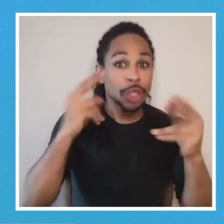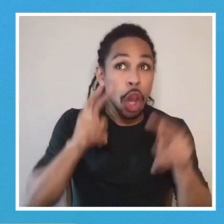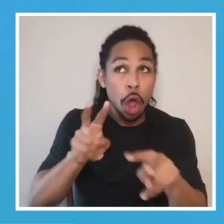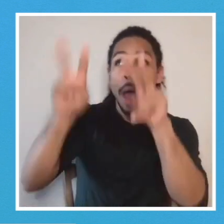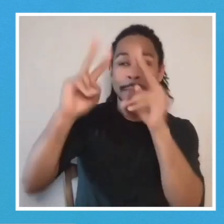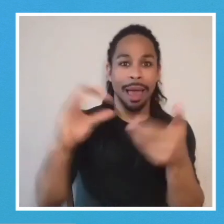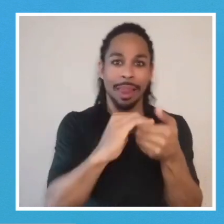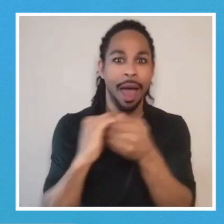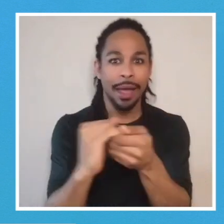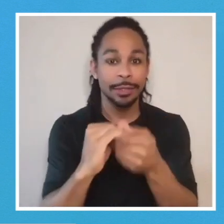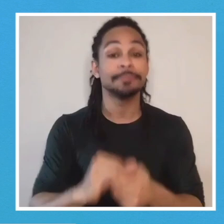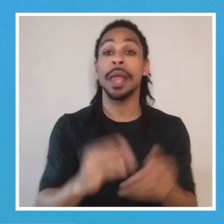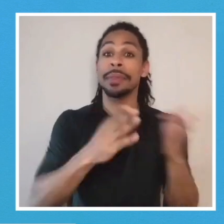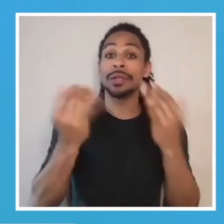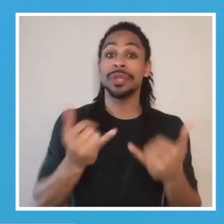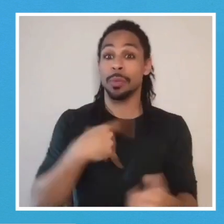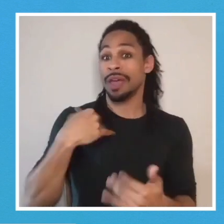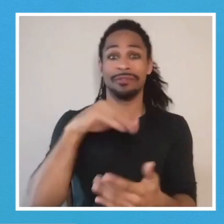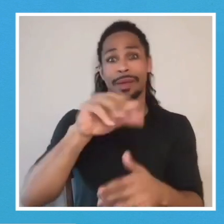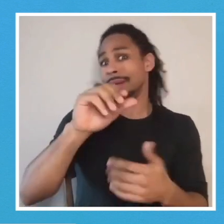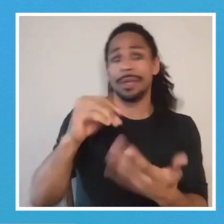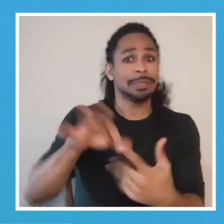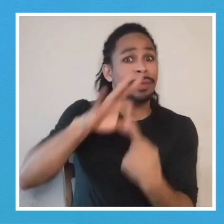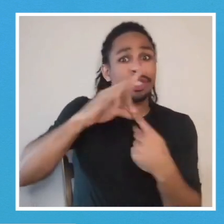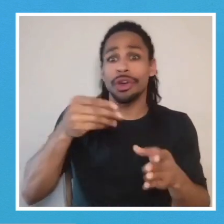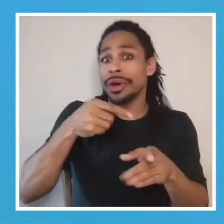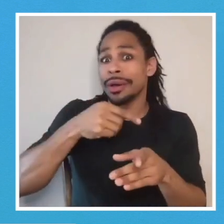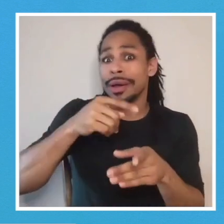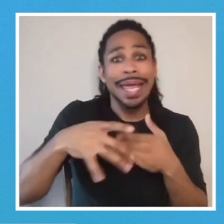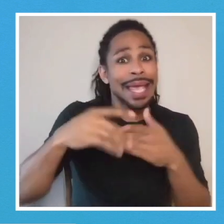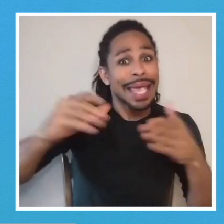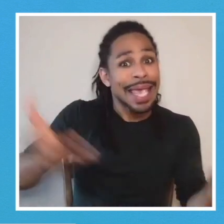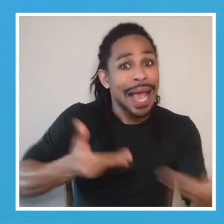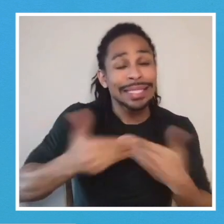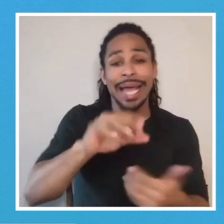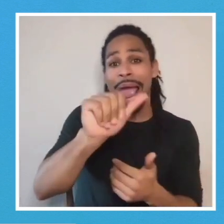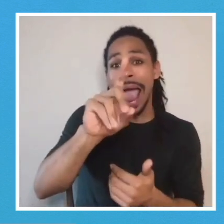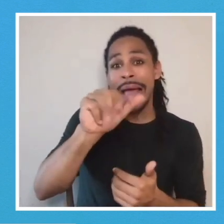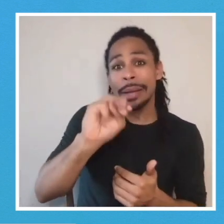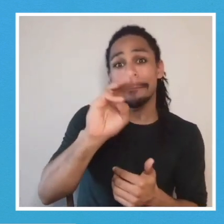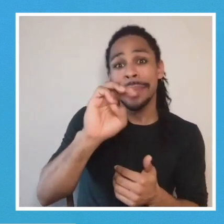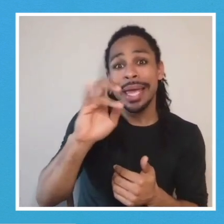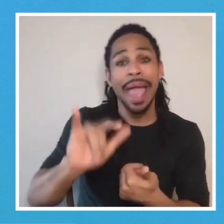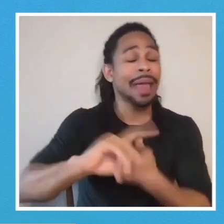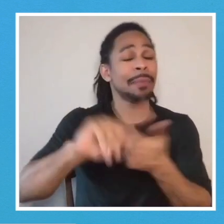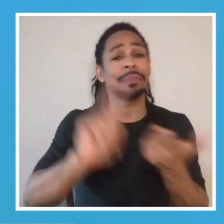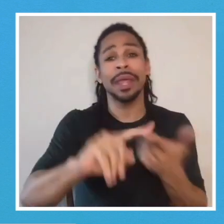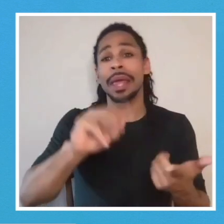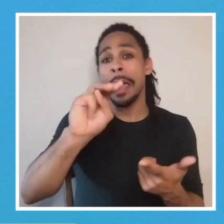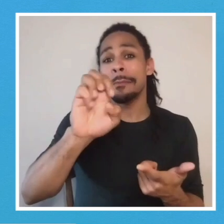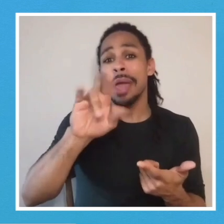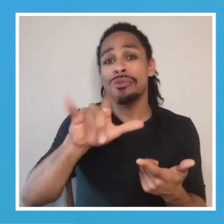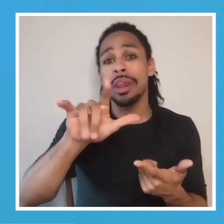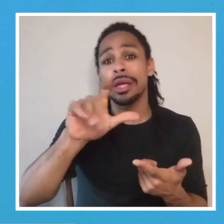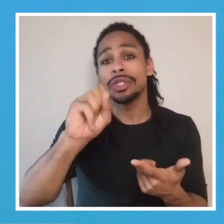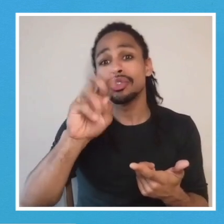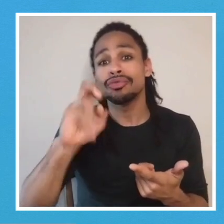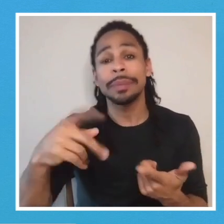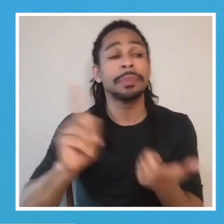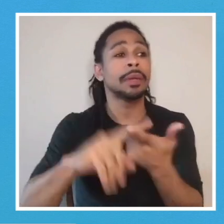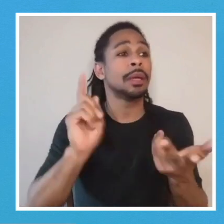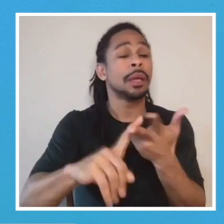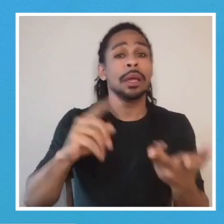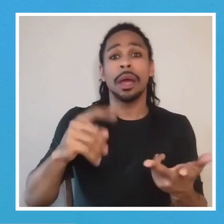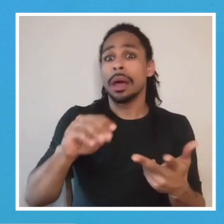today, we got these special guests. We got Adam McKay, we got Meryl Streep, we got Bill McKibben, we've got indigenous leaders, Ukrainian activists,